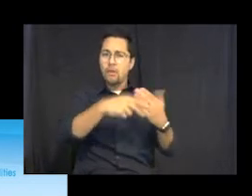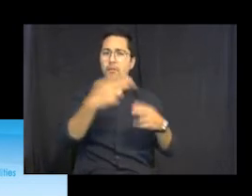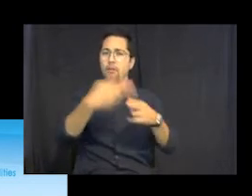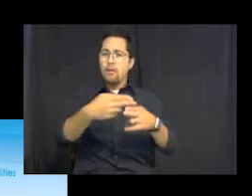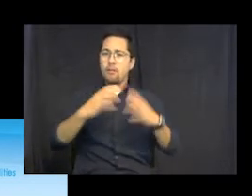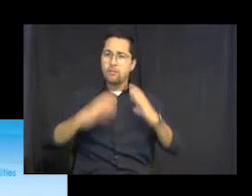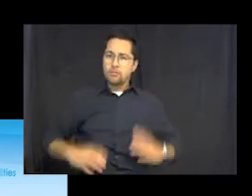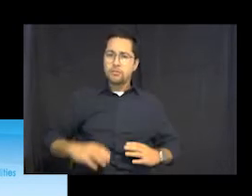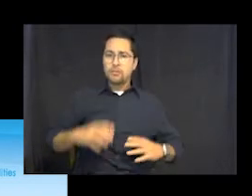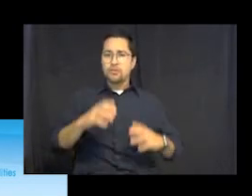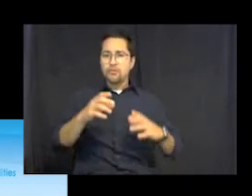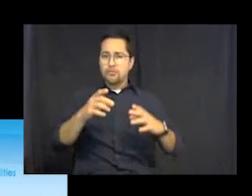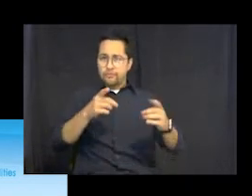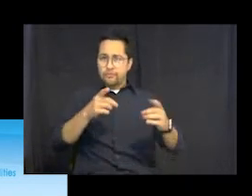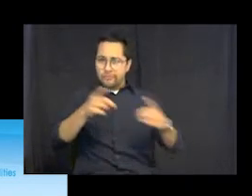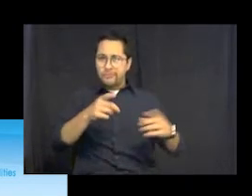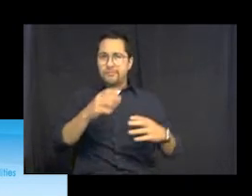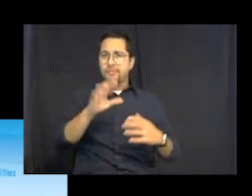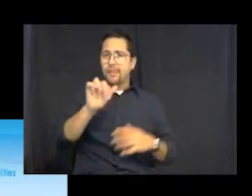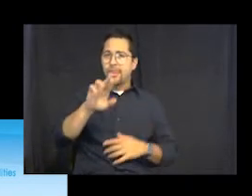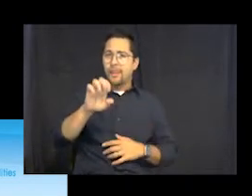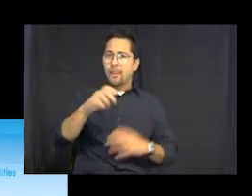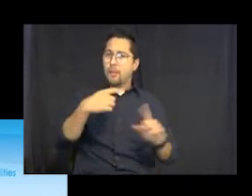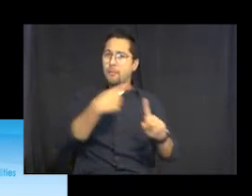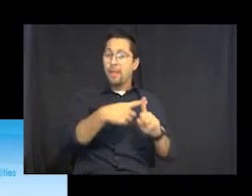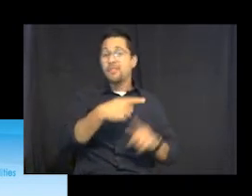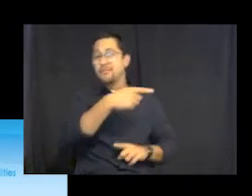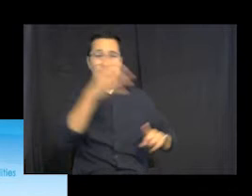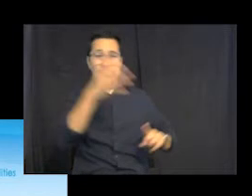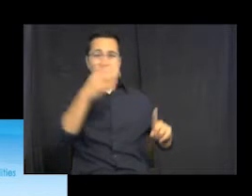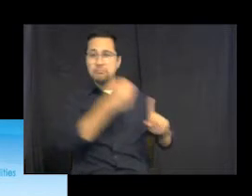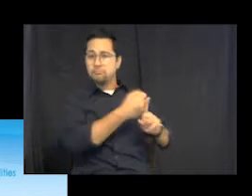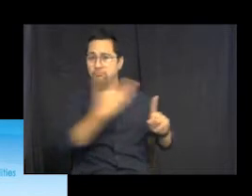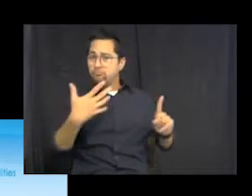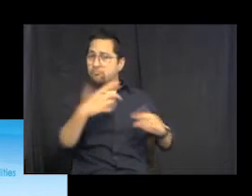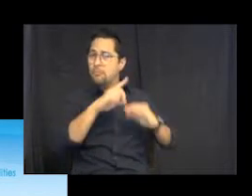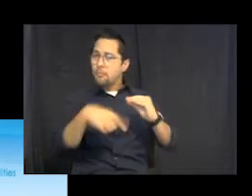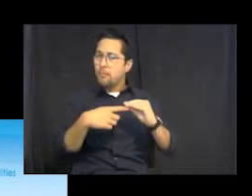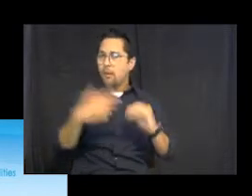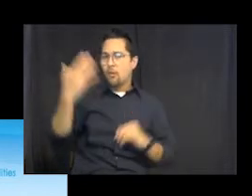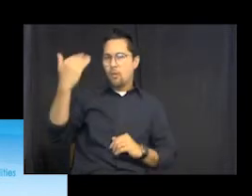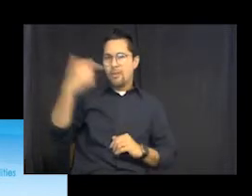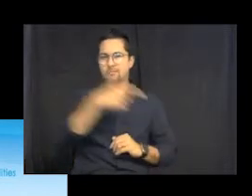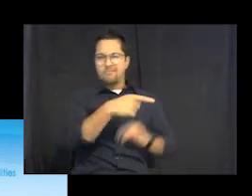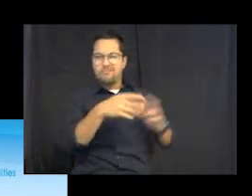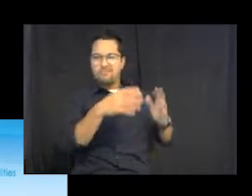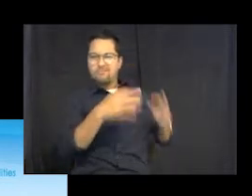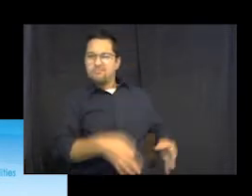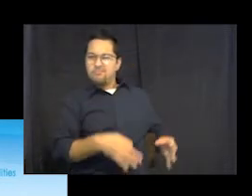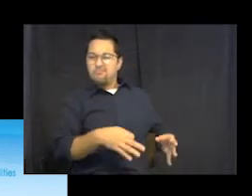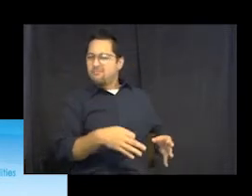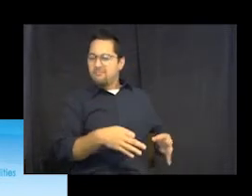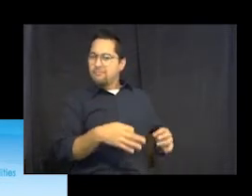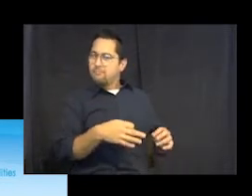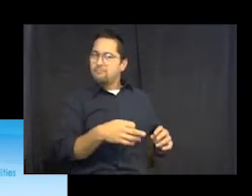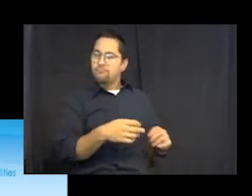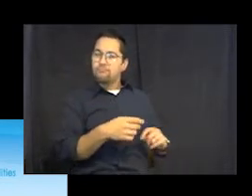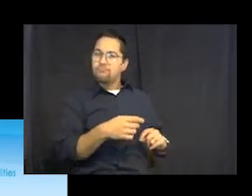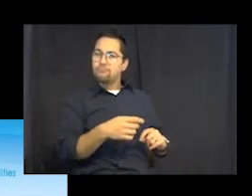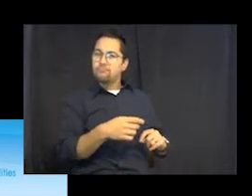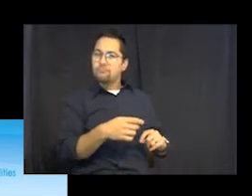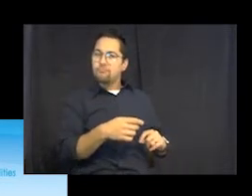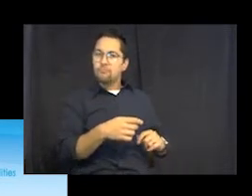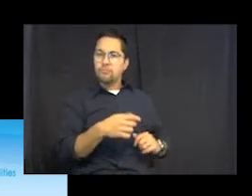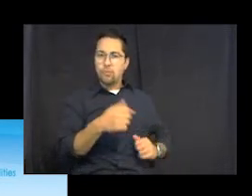Plus, and she will, when she speaks, she's going to explain a little bit about why she chose to